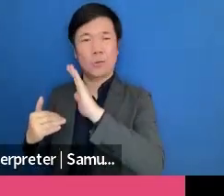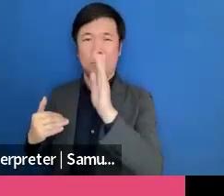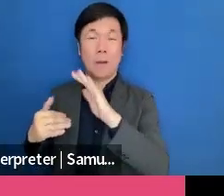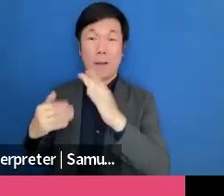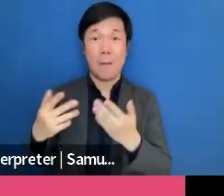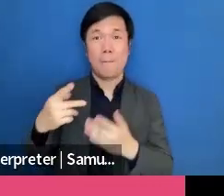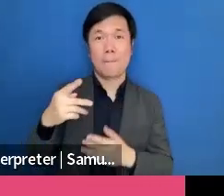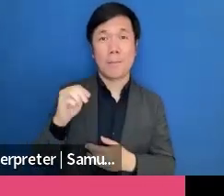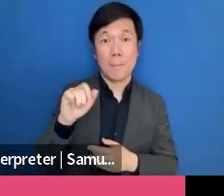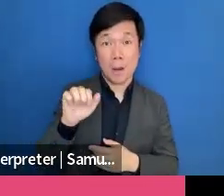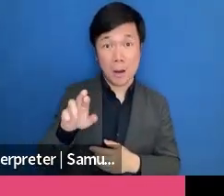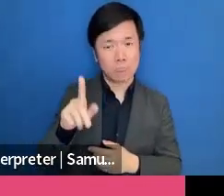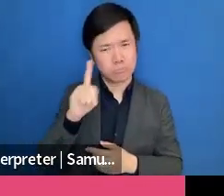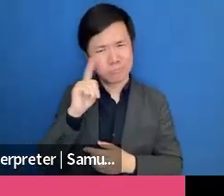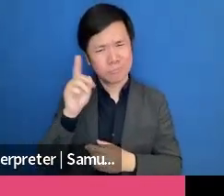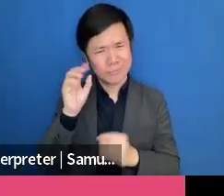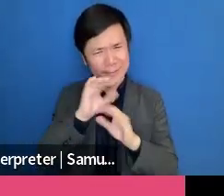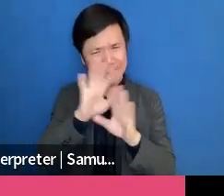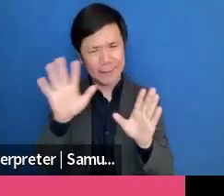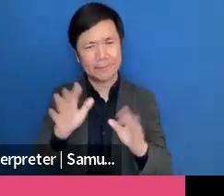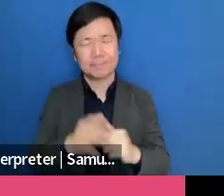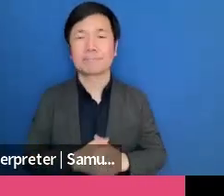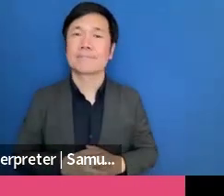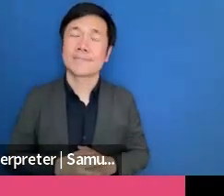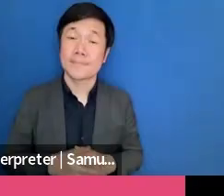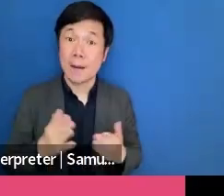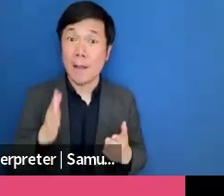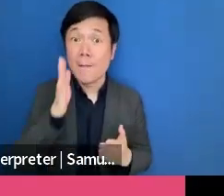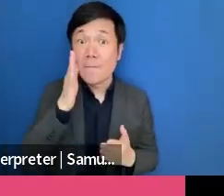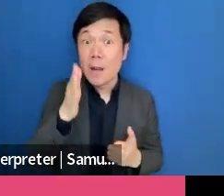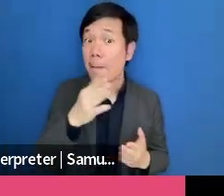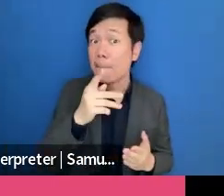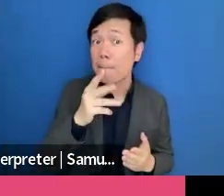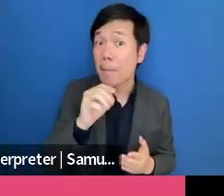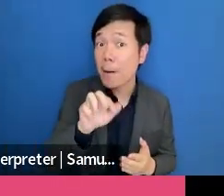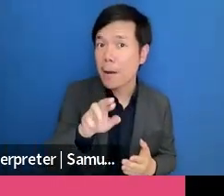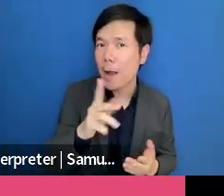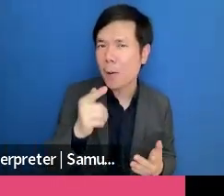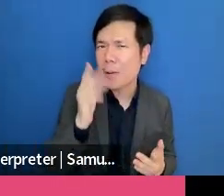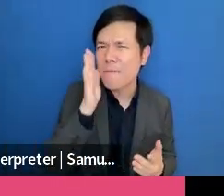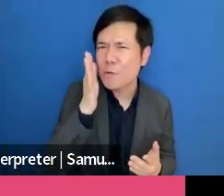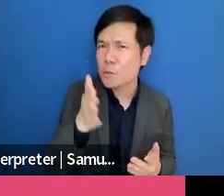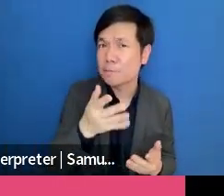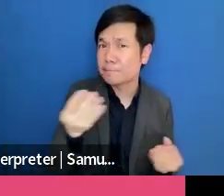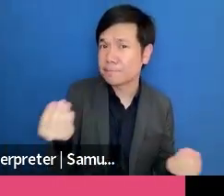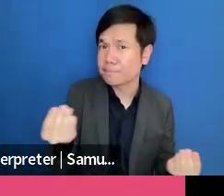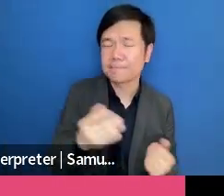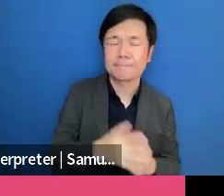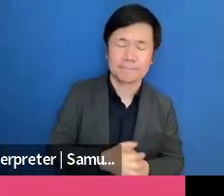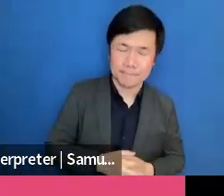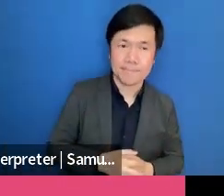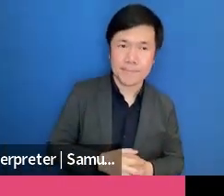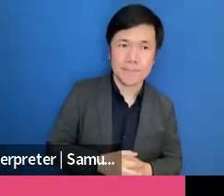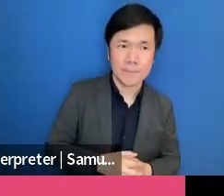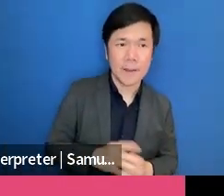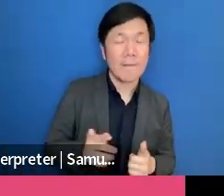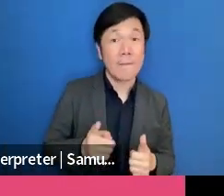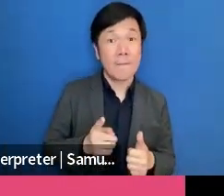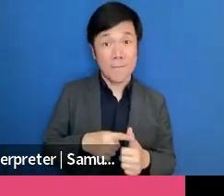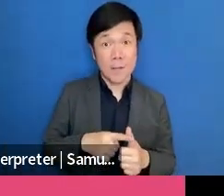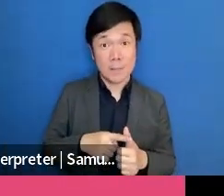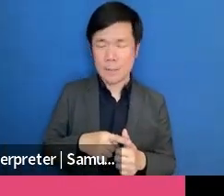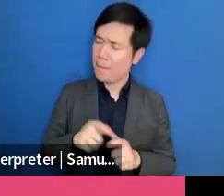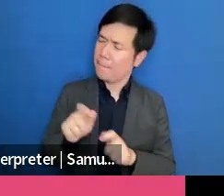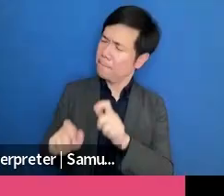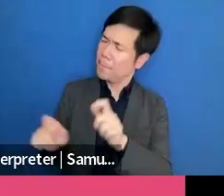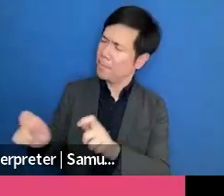With the prerequisites in place, we can turn to what implementing PMER looks like in practice. So first, identifying participants.